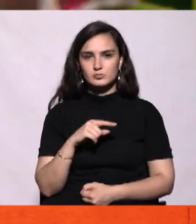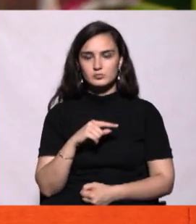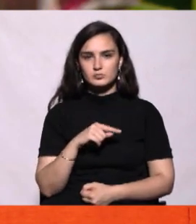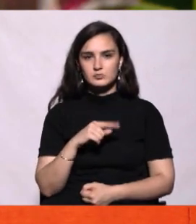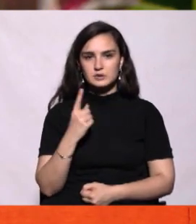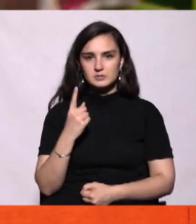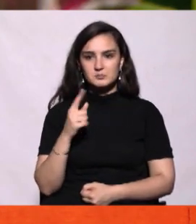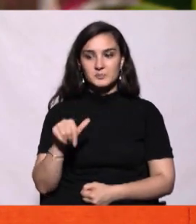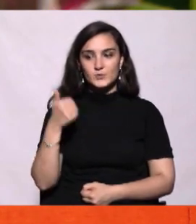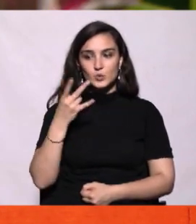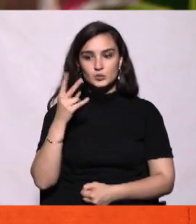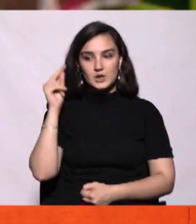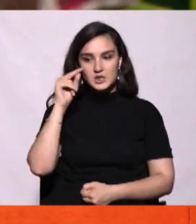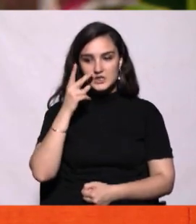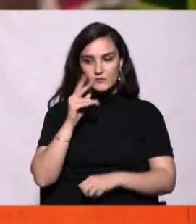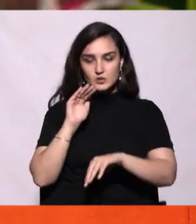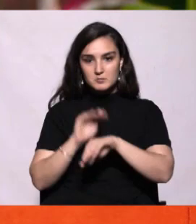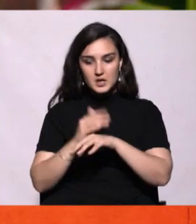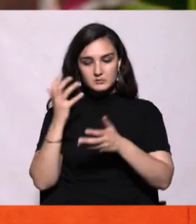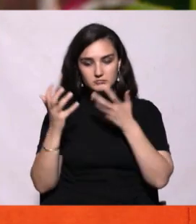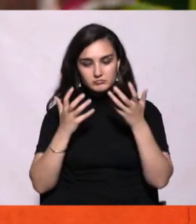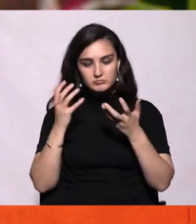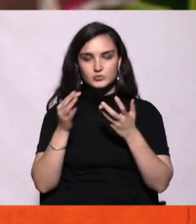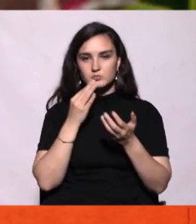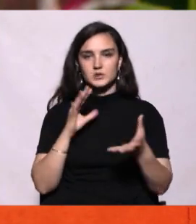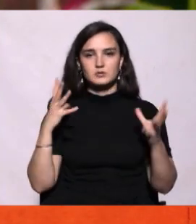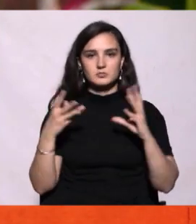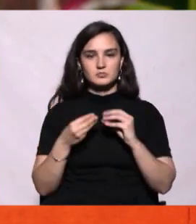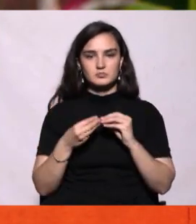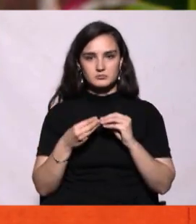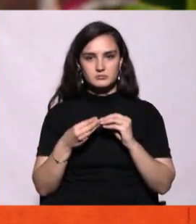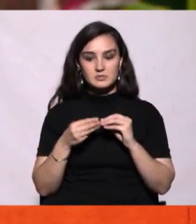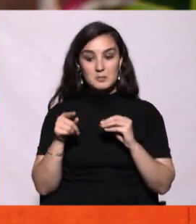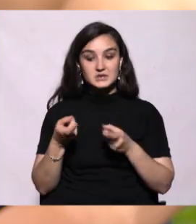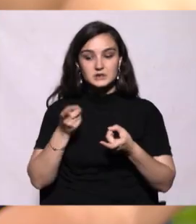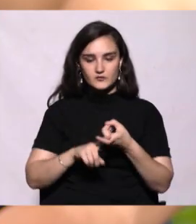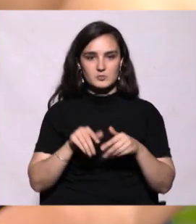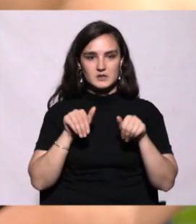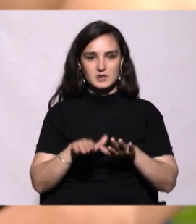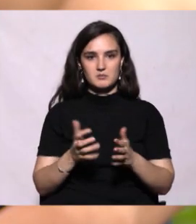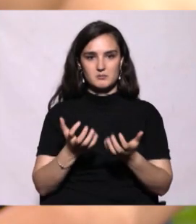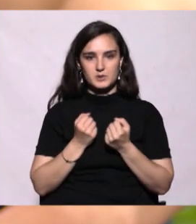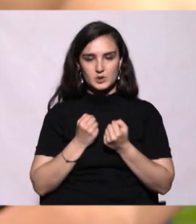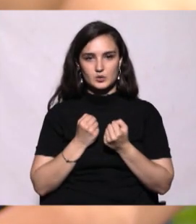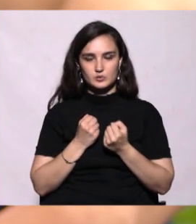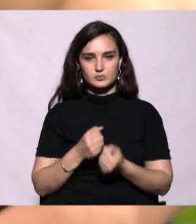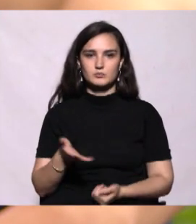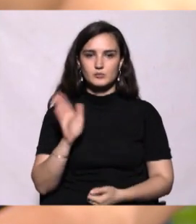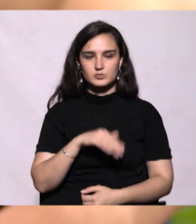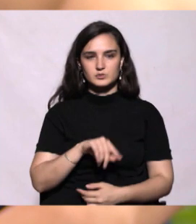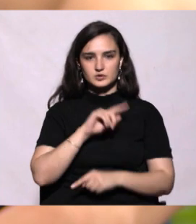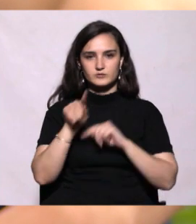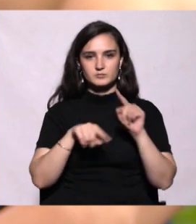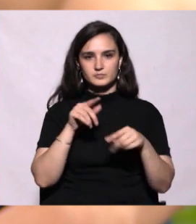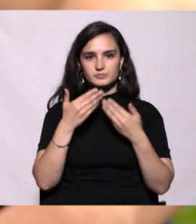must first study the facts and then conduct guesswork based on it. On that point, let's ask a few